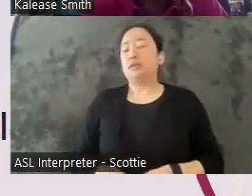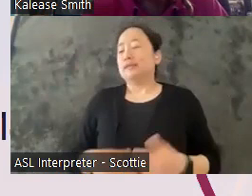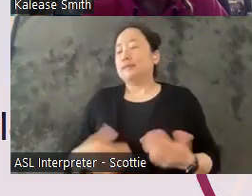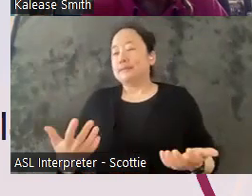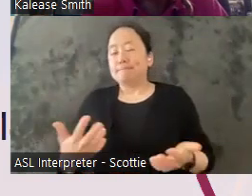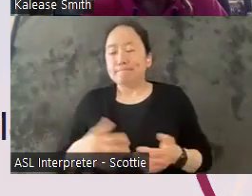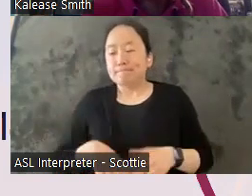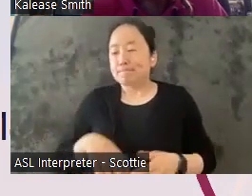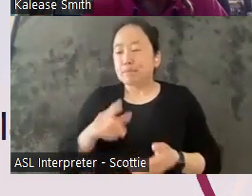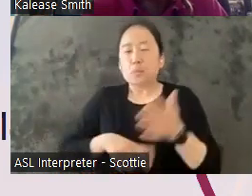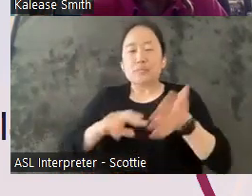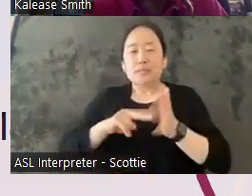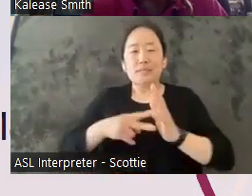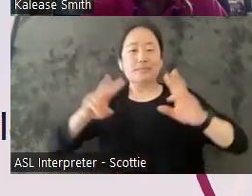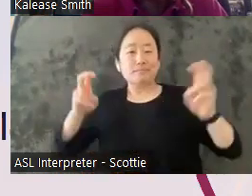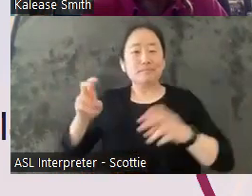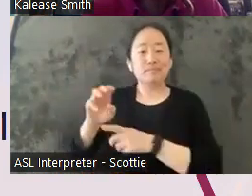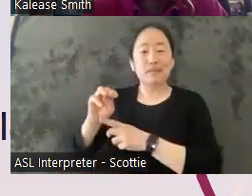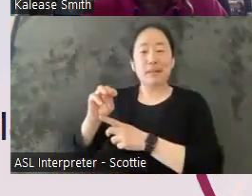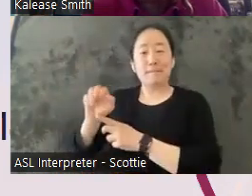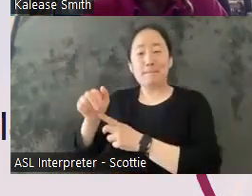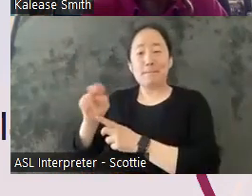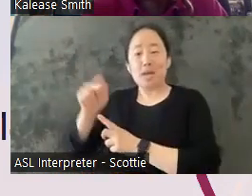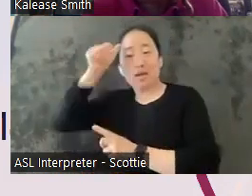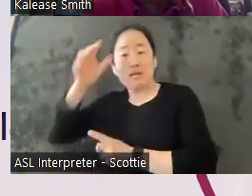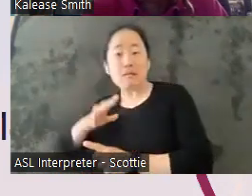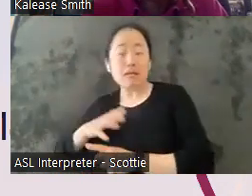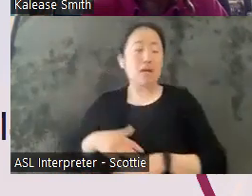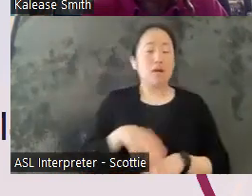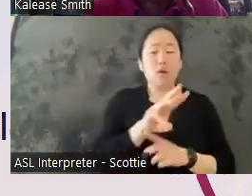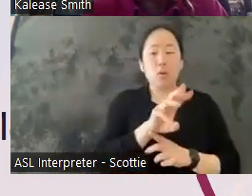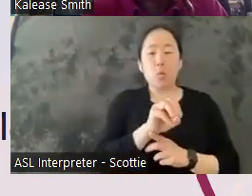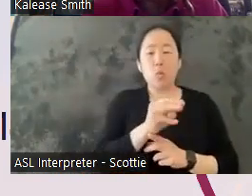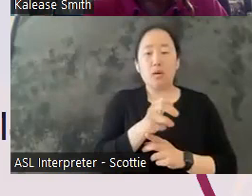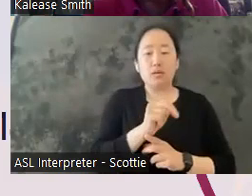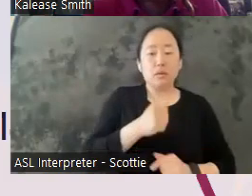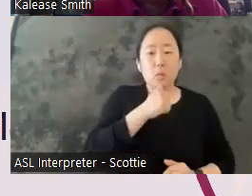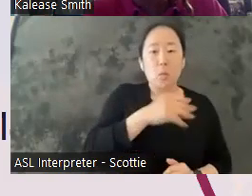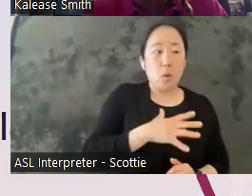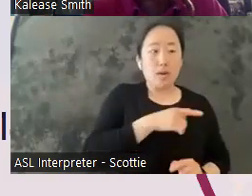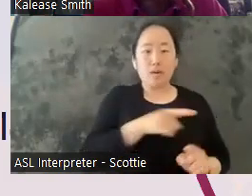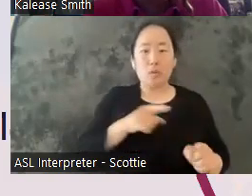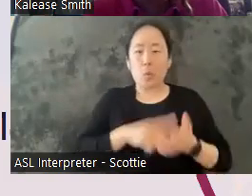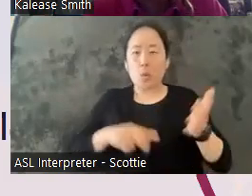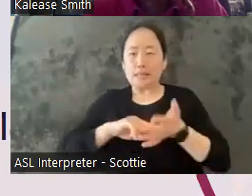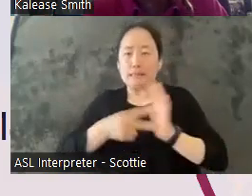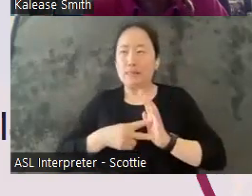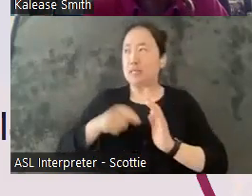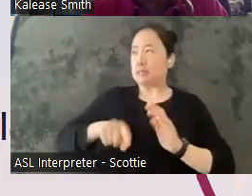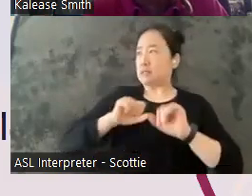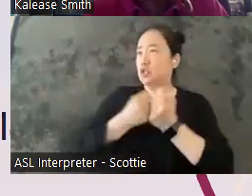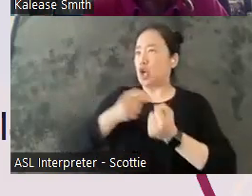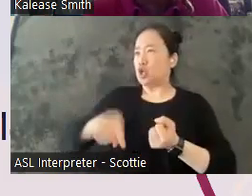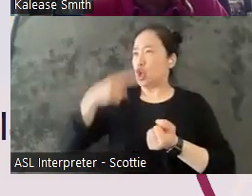it means being a quote unquote man or woman in our society. Young girls are taught from a certain age that they should